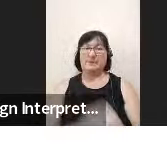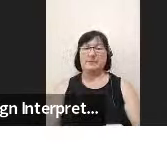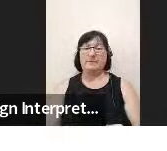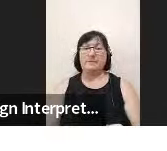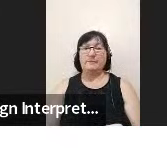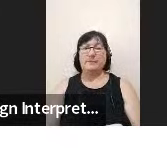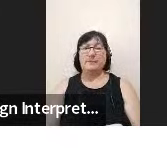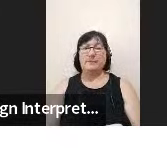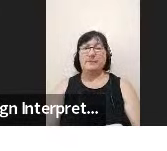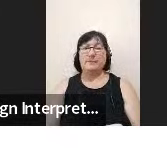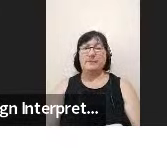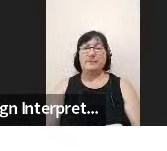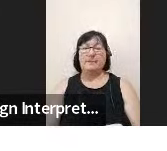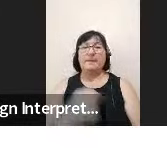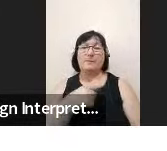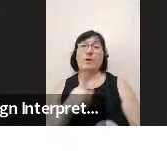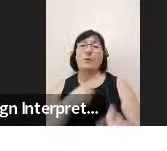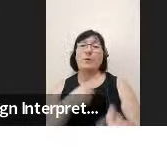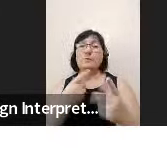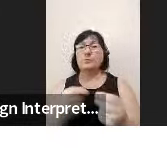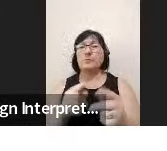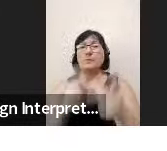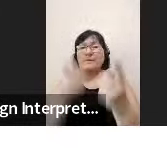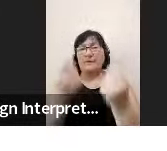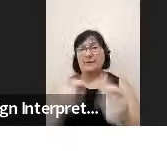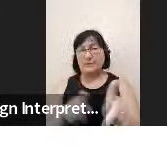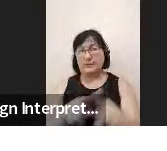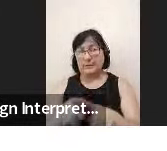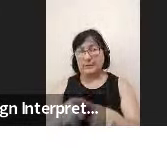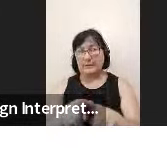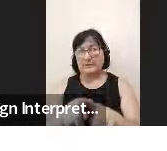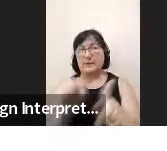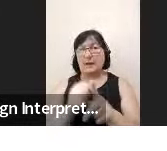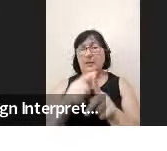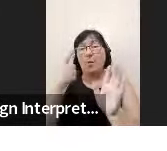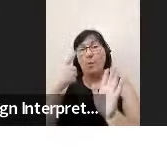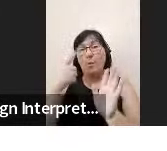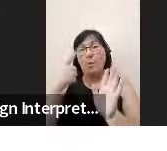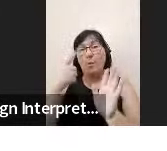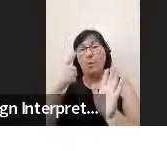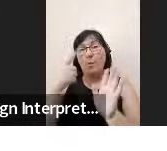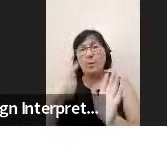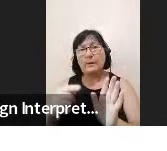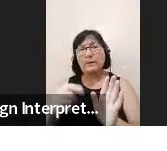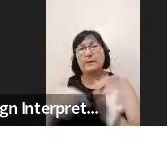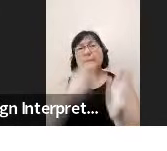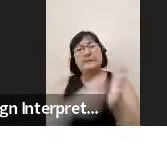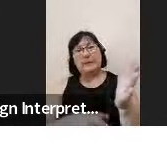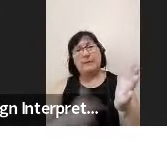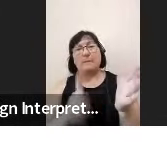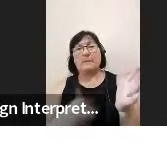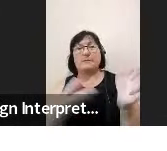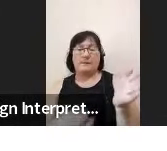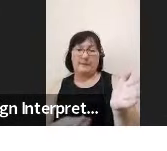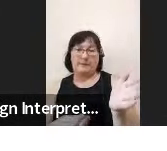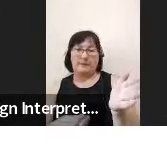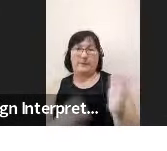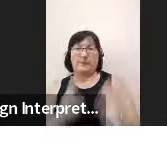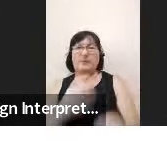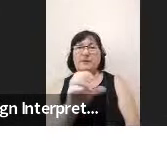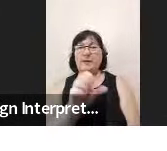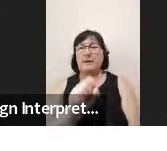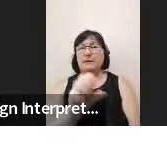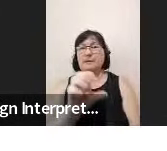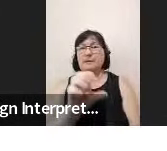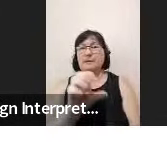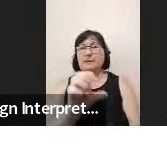also you must have financial audited statements. We also understand that for SMME specifically, it is not easy to have those